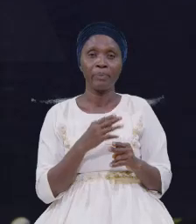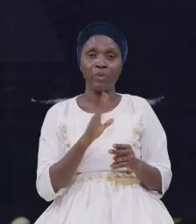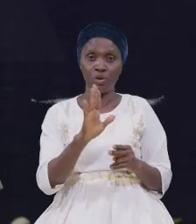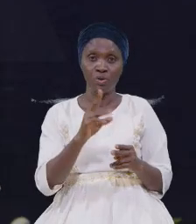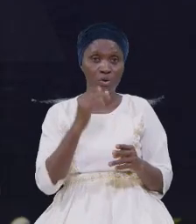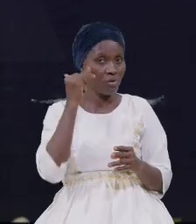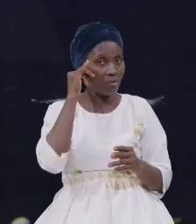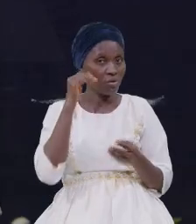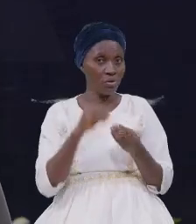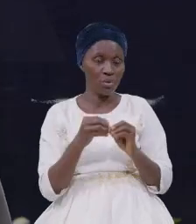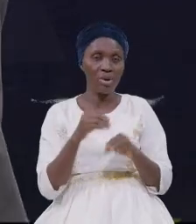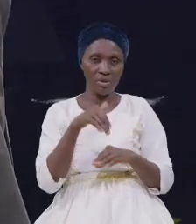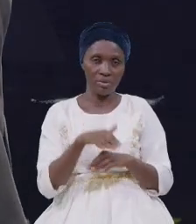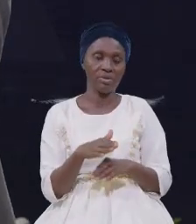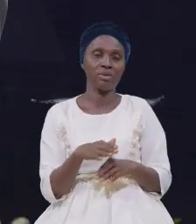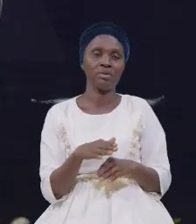and you gave